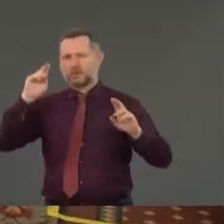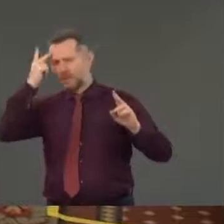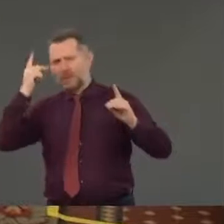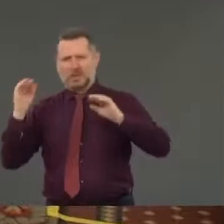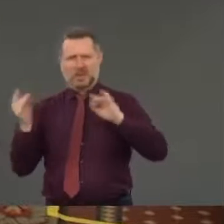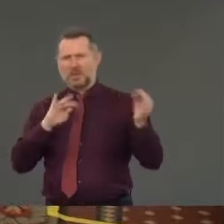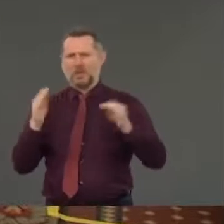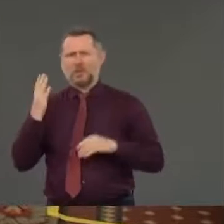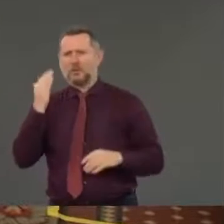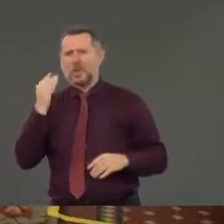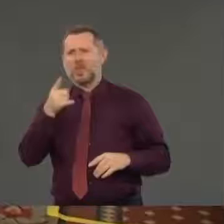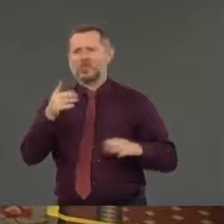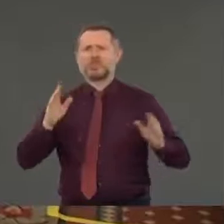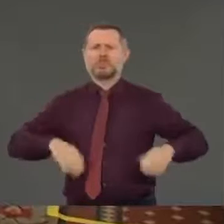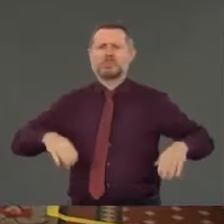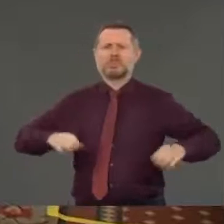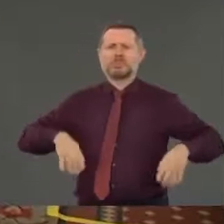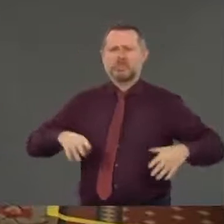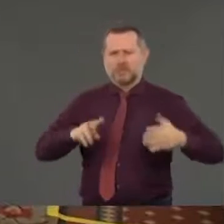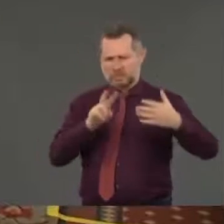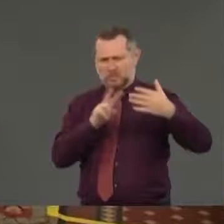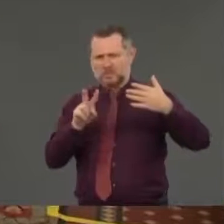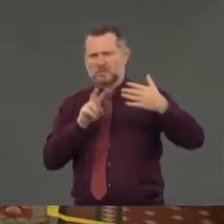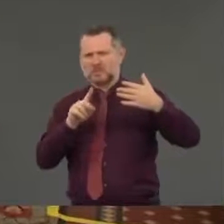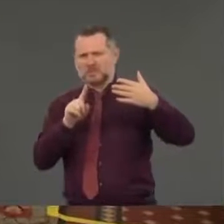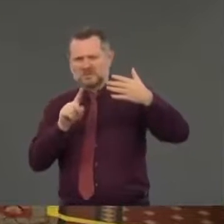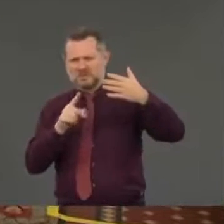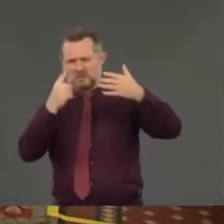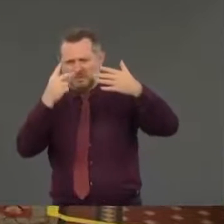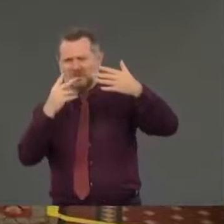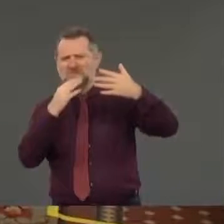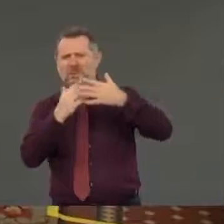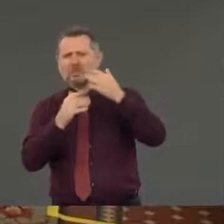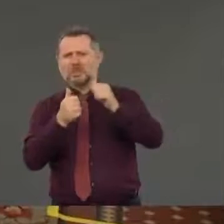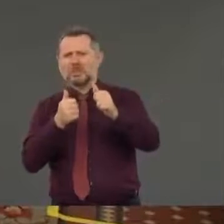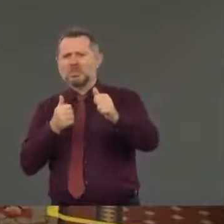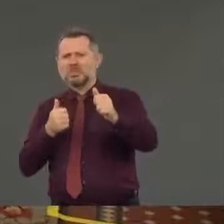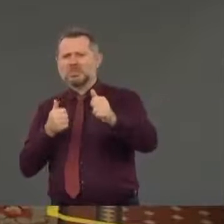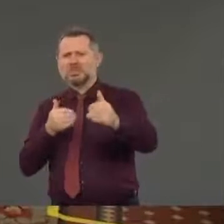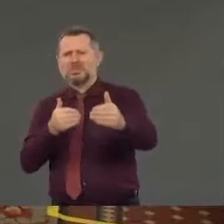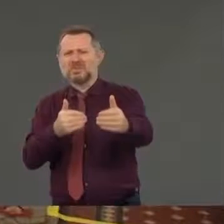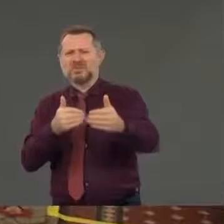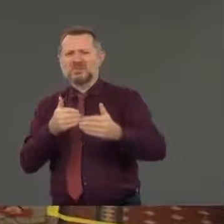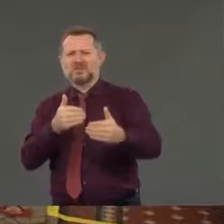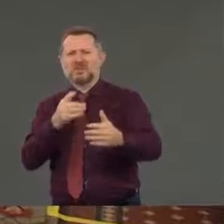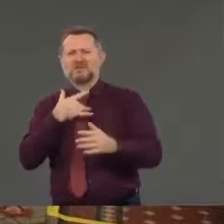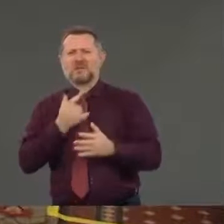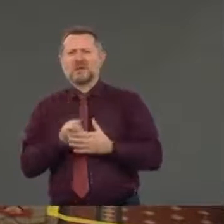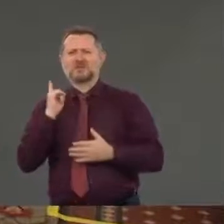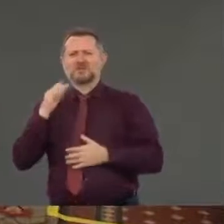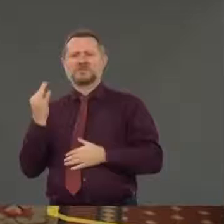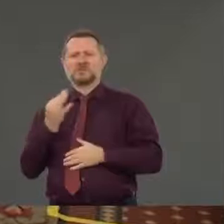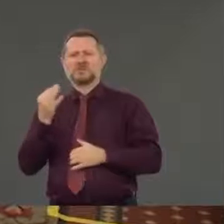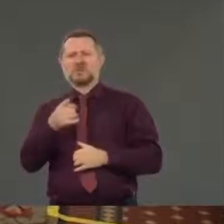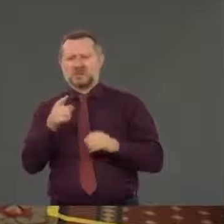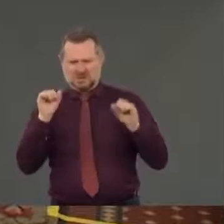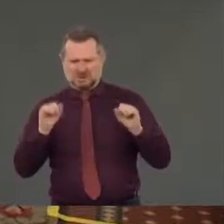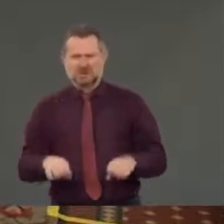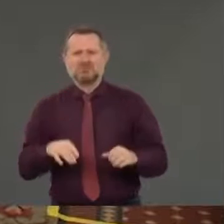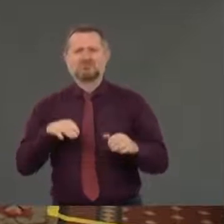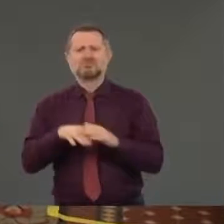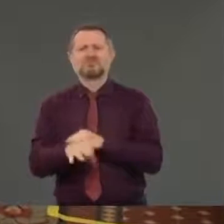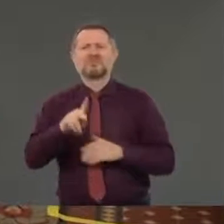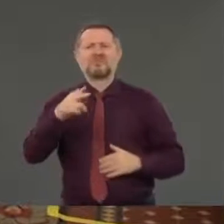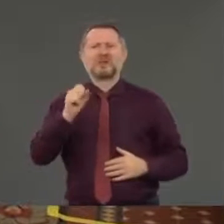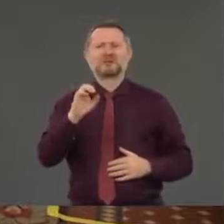not happened? Because we've been a few days behind the first wave of people. They felt that Friday of last week we could have hit phase 3. And in